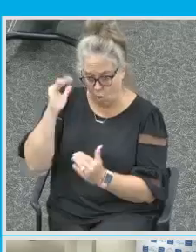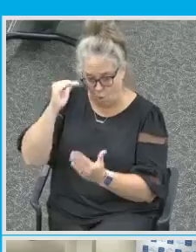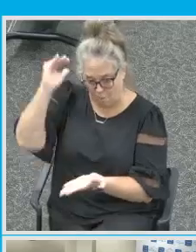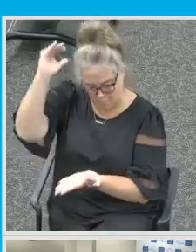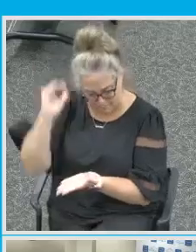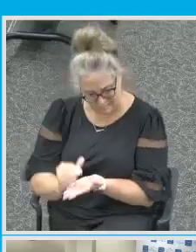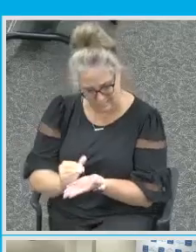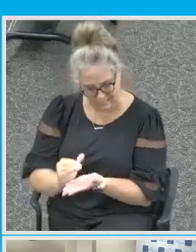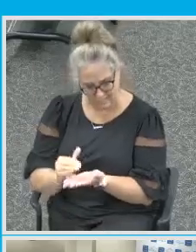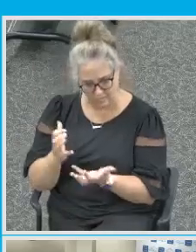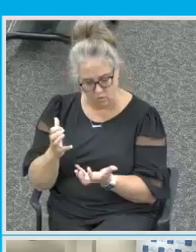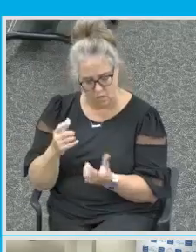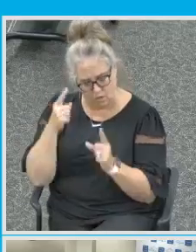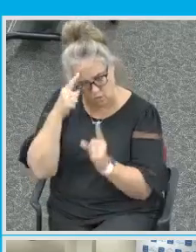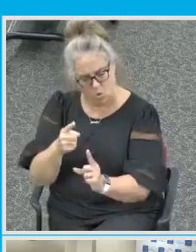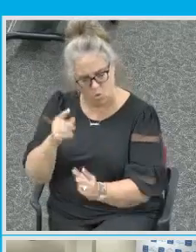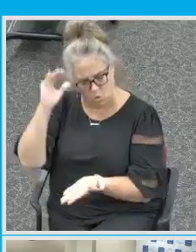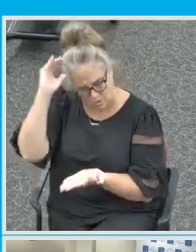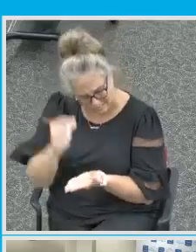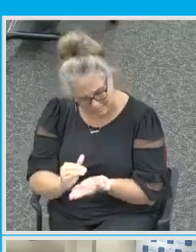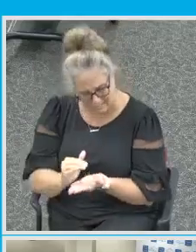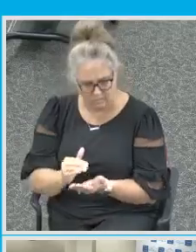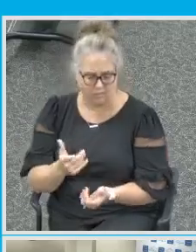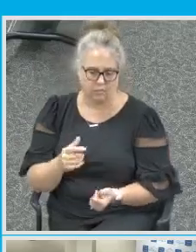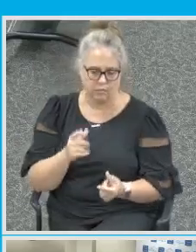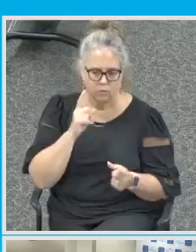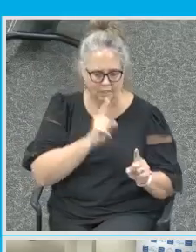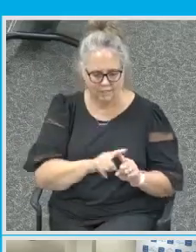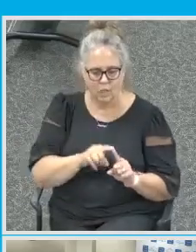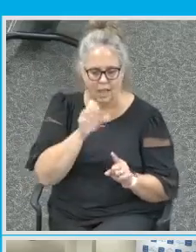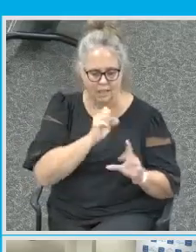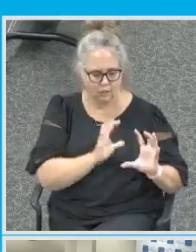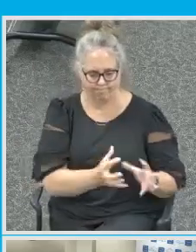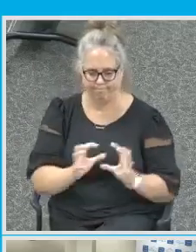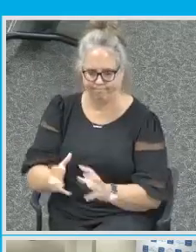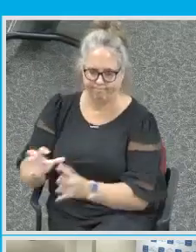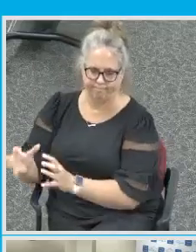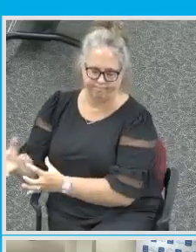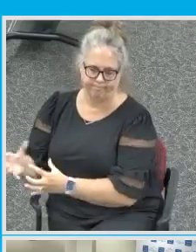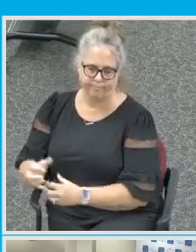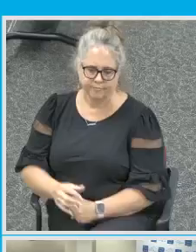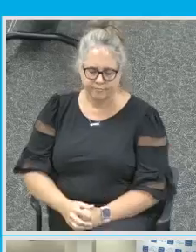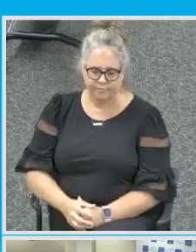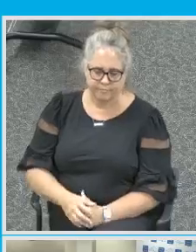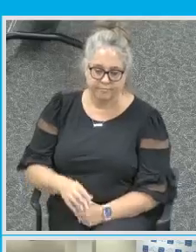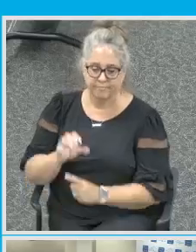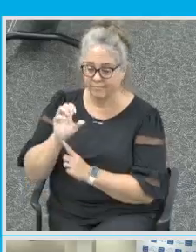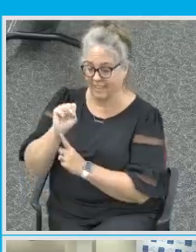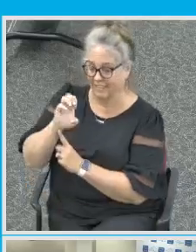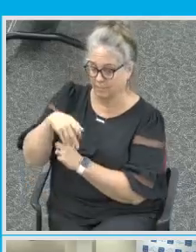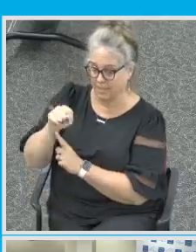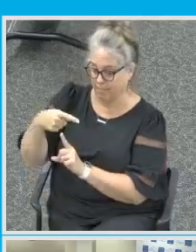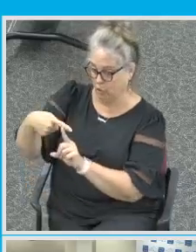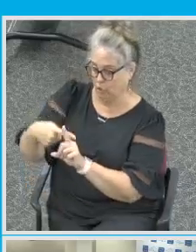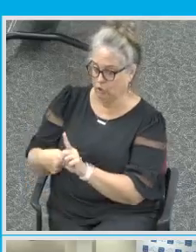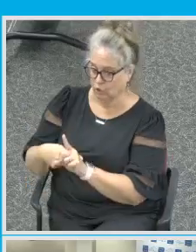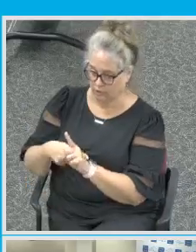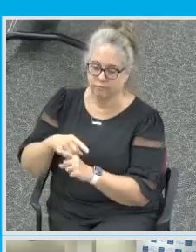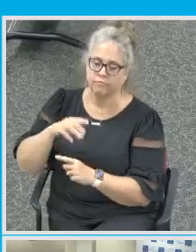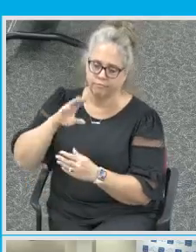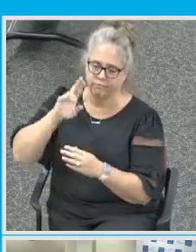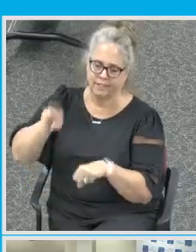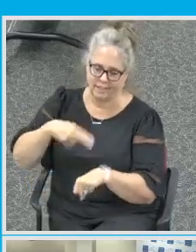groups. And whereas September is National Suicide Prevention Awareness Month, a time when mental health advocates,